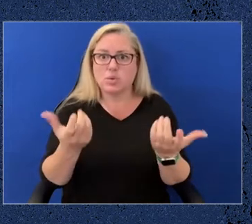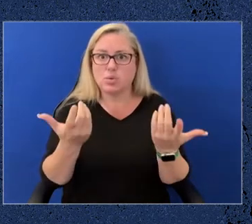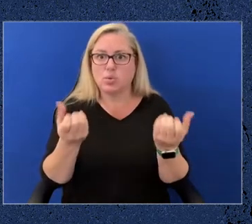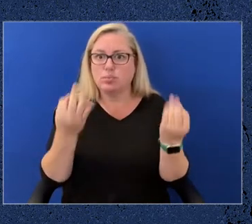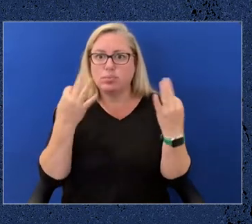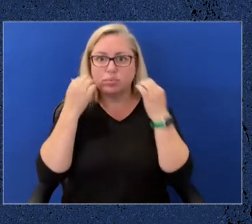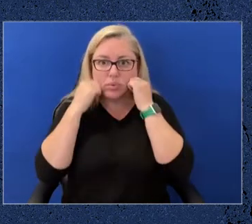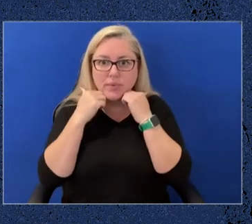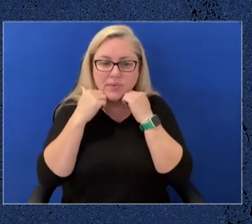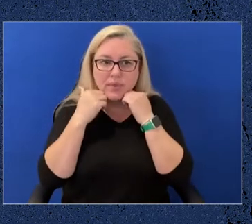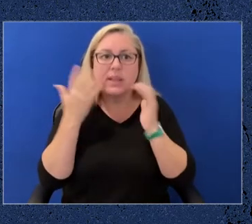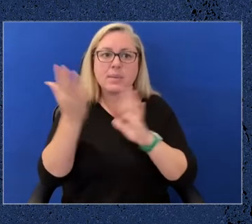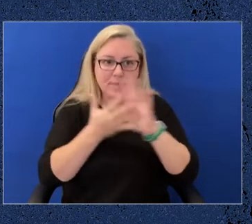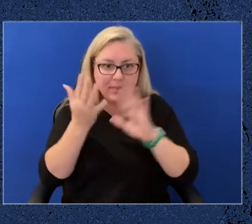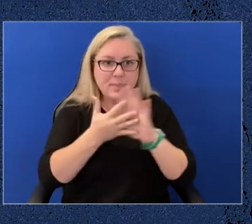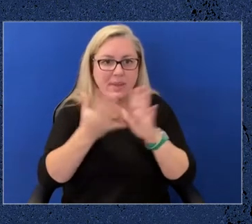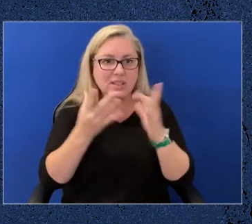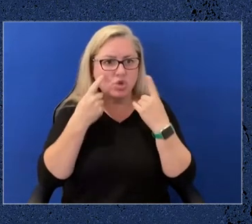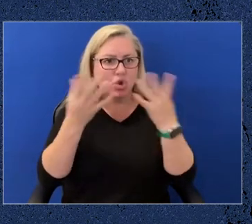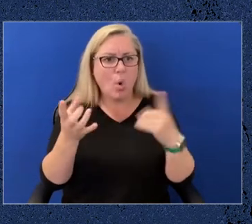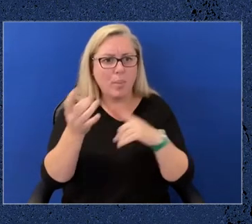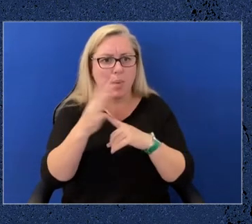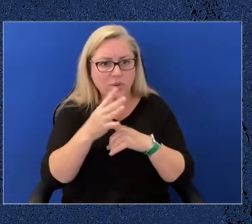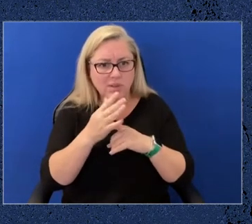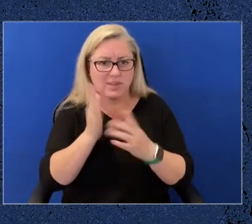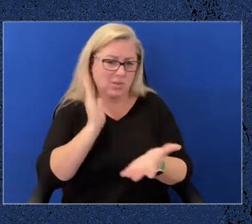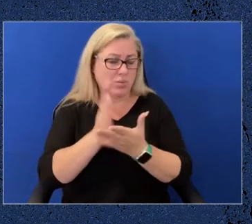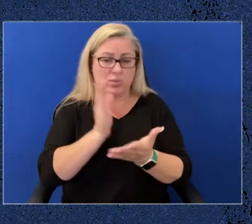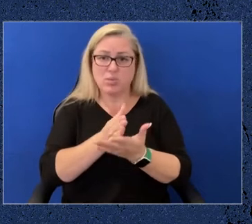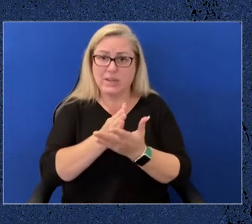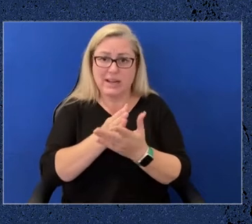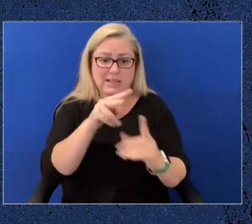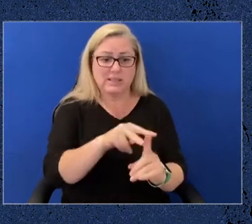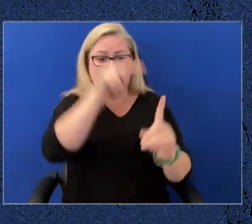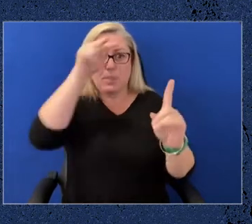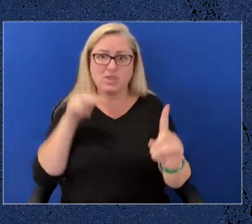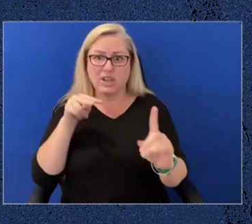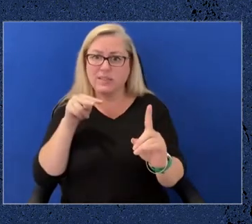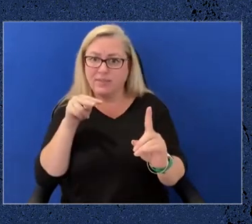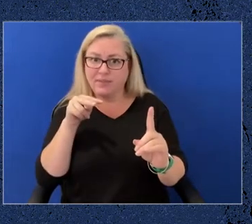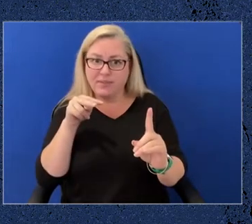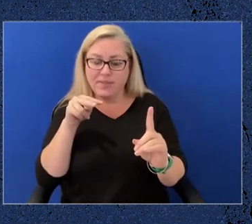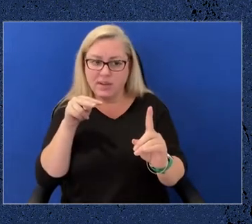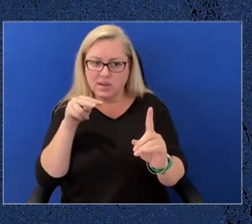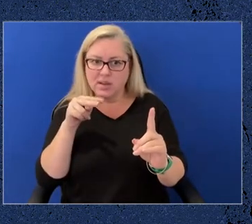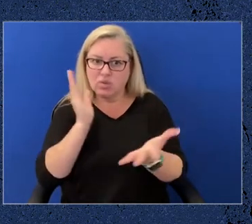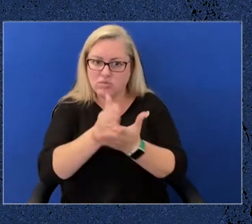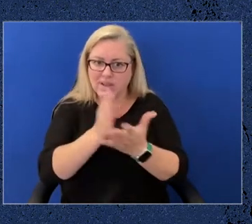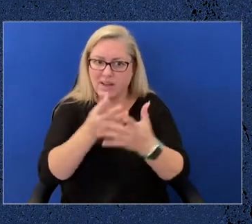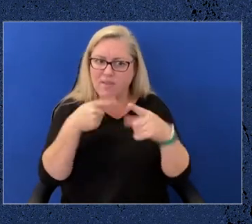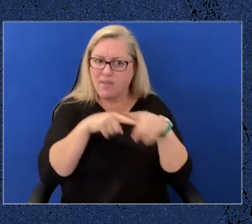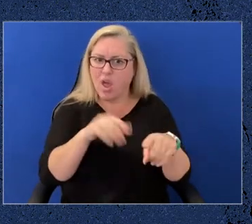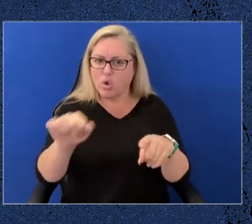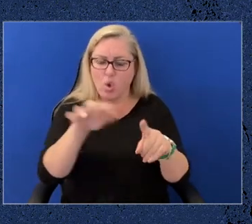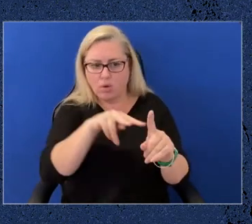that sort of unveils something very important about science, is it's a deeply subjective pursuit that depends on the angle or the perspective you bring. So the way that